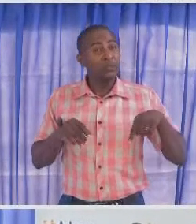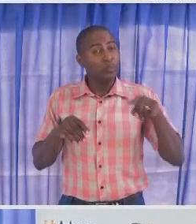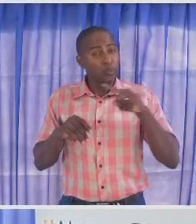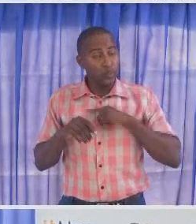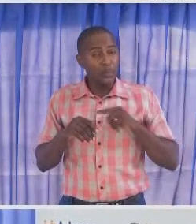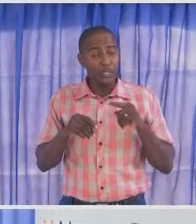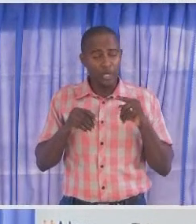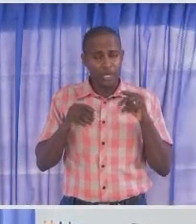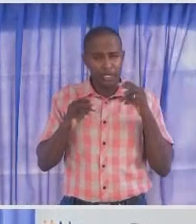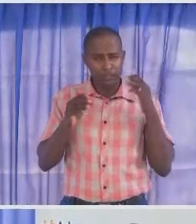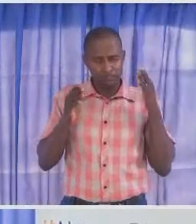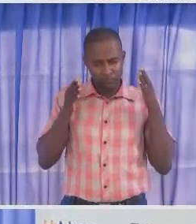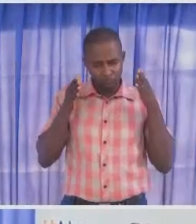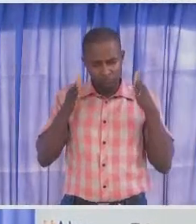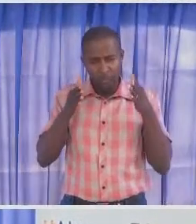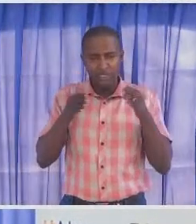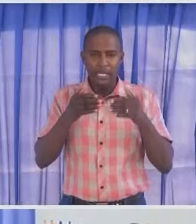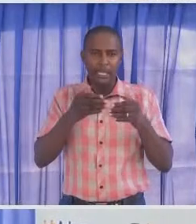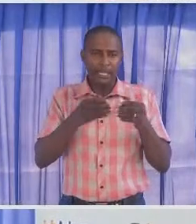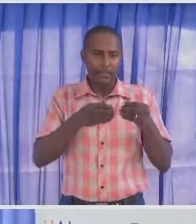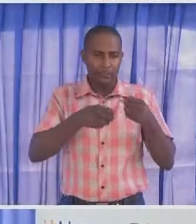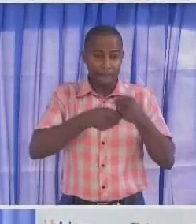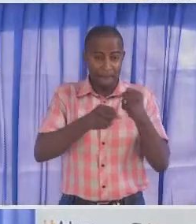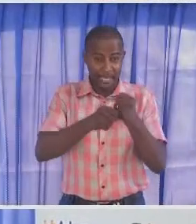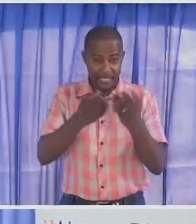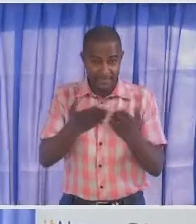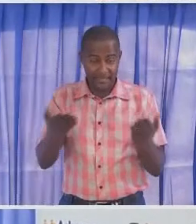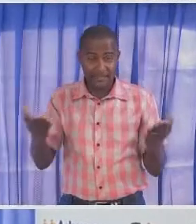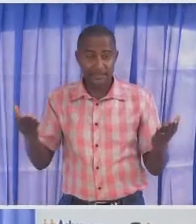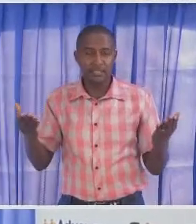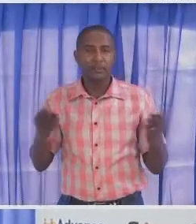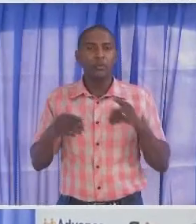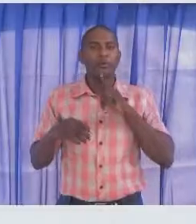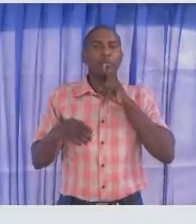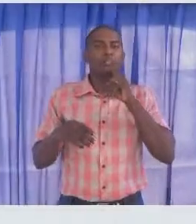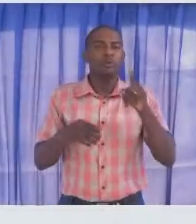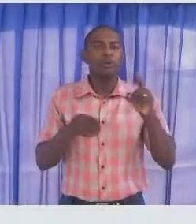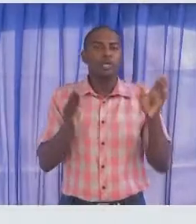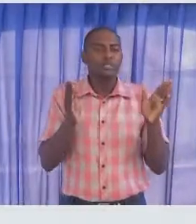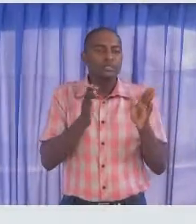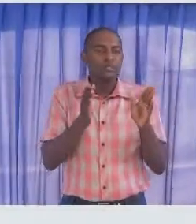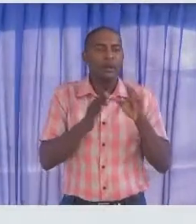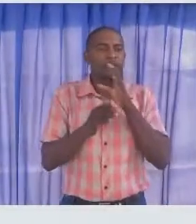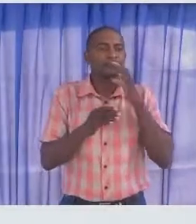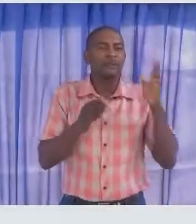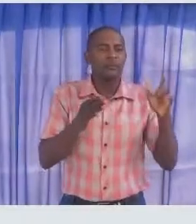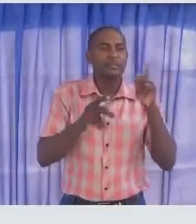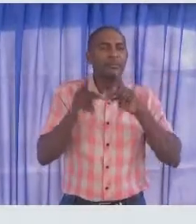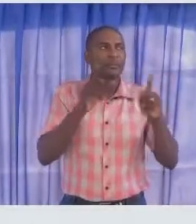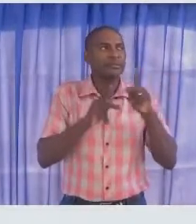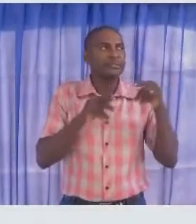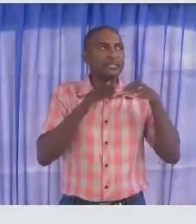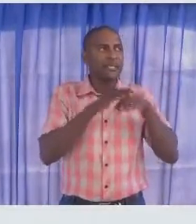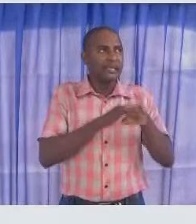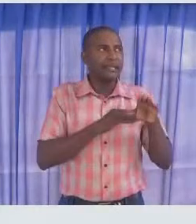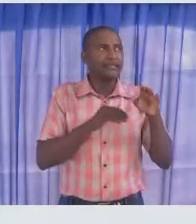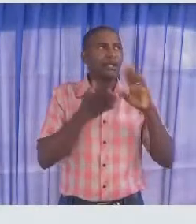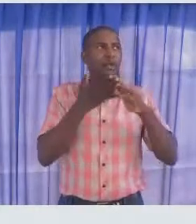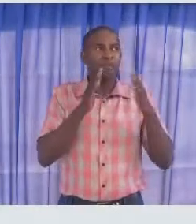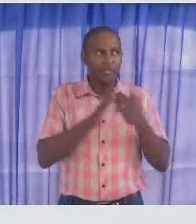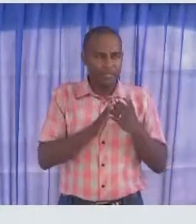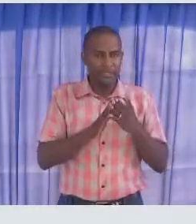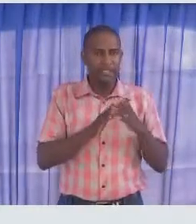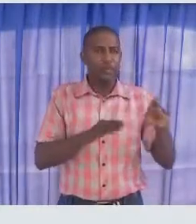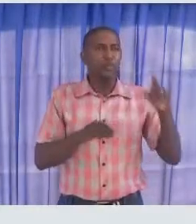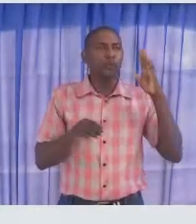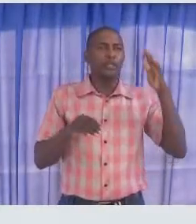producing, we are also ensuring that the small farmers and persons in the community will know that they have an